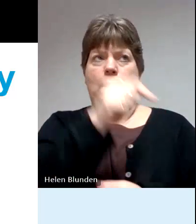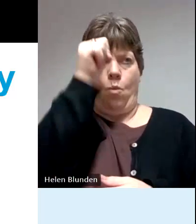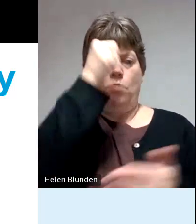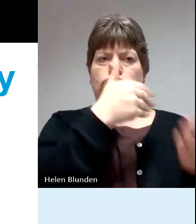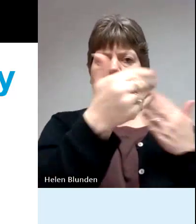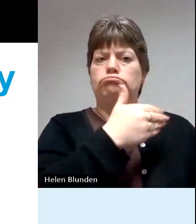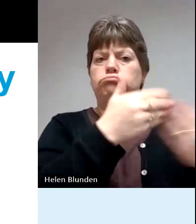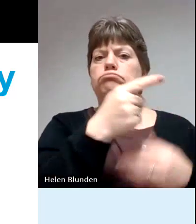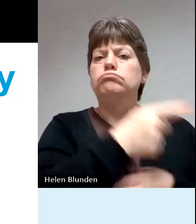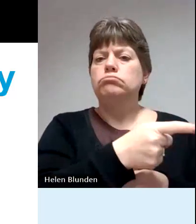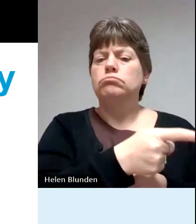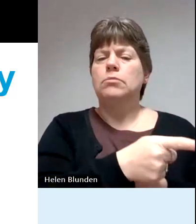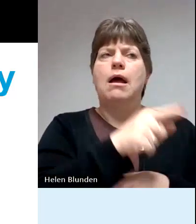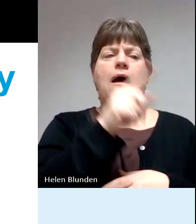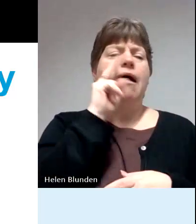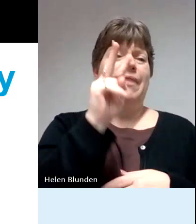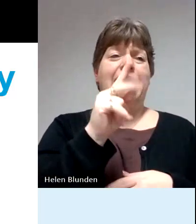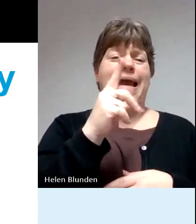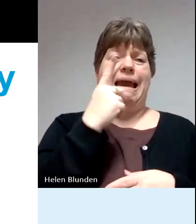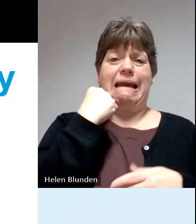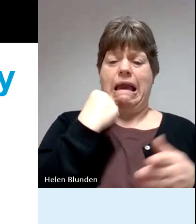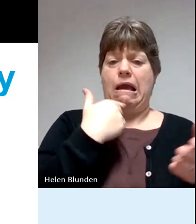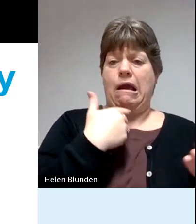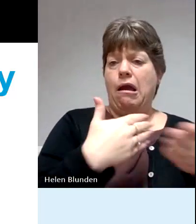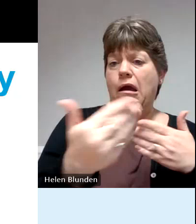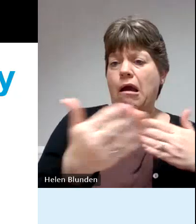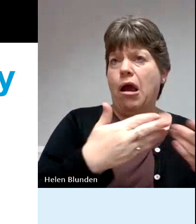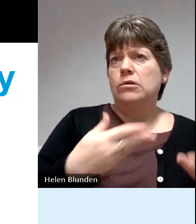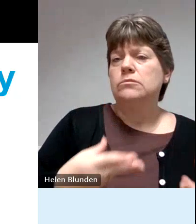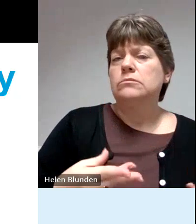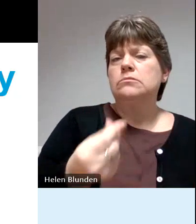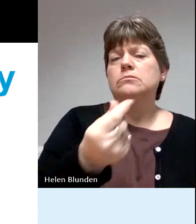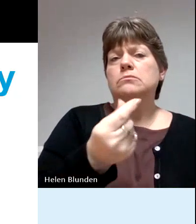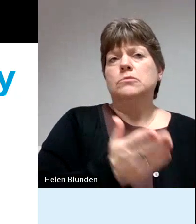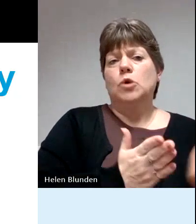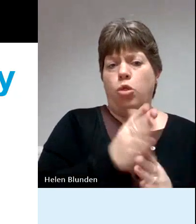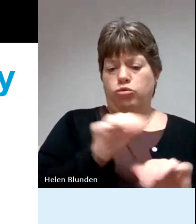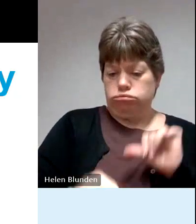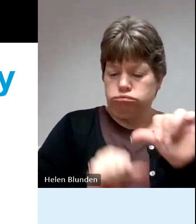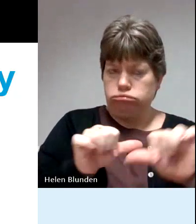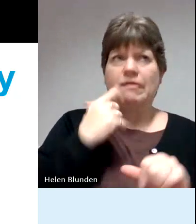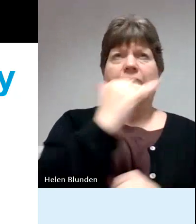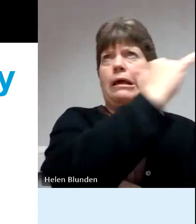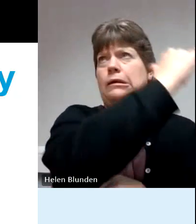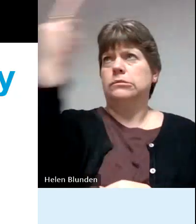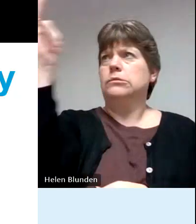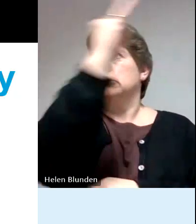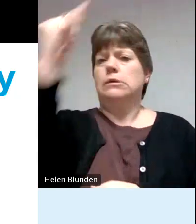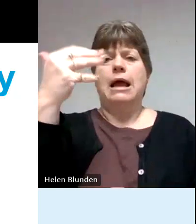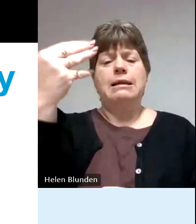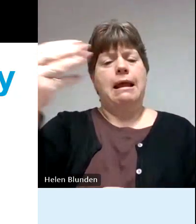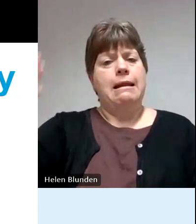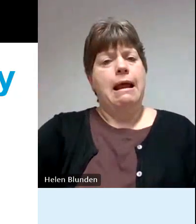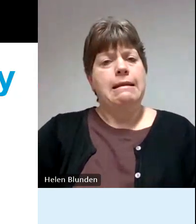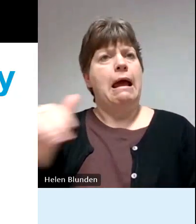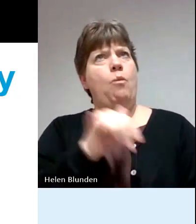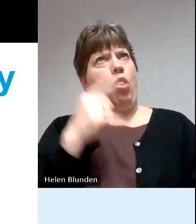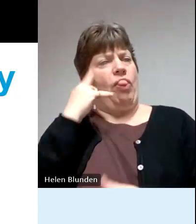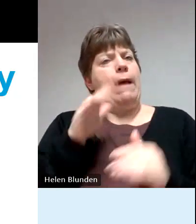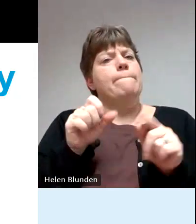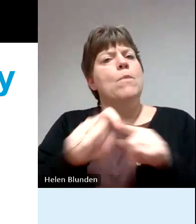and then again they can seamlessly talk through and put calls through to 999, whichever is more